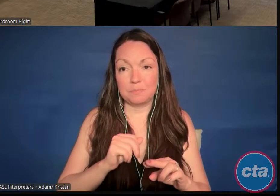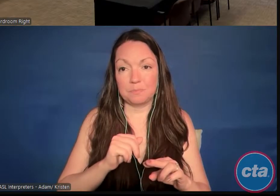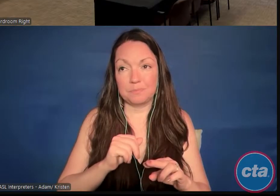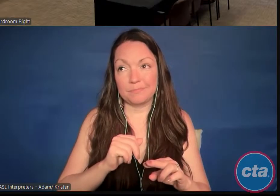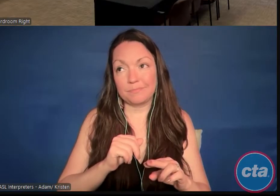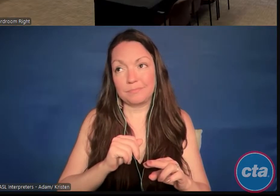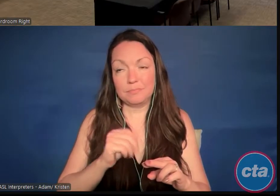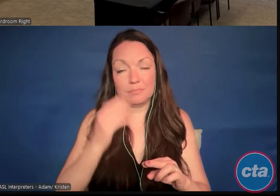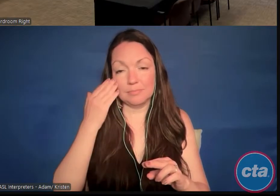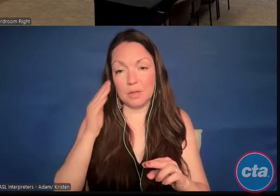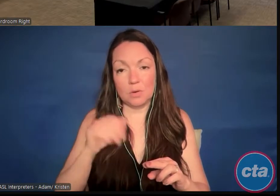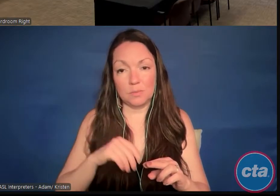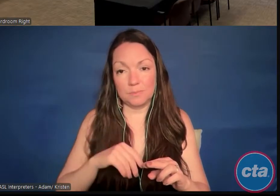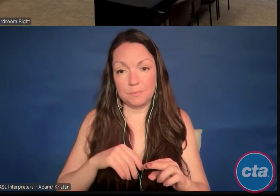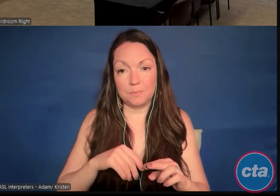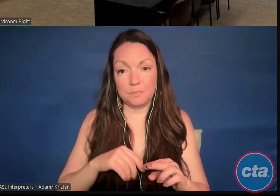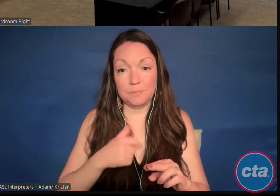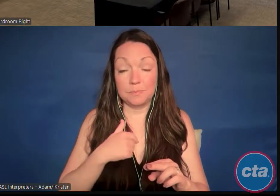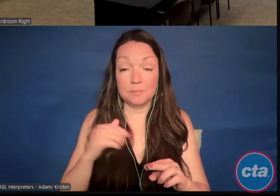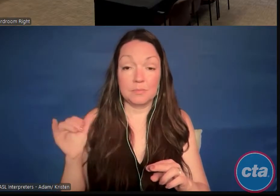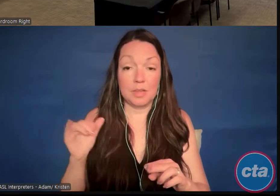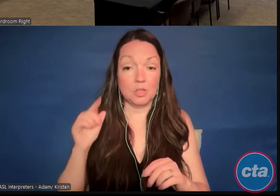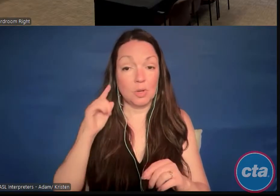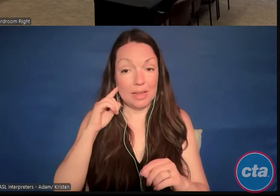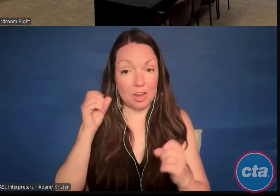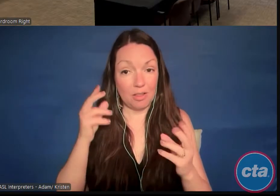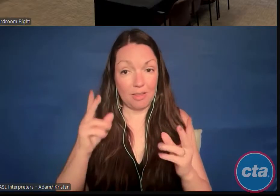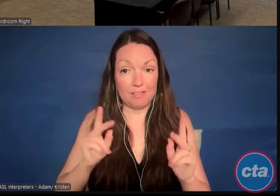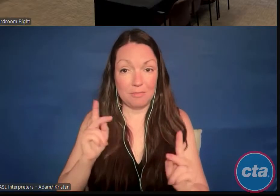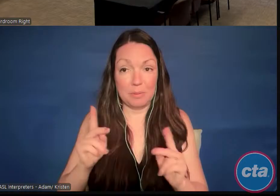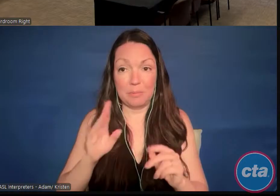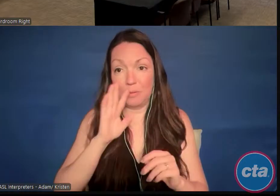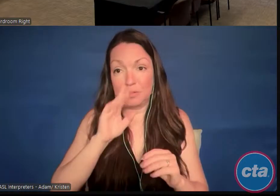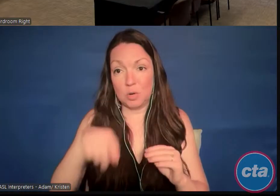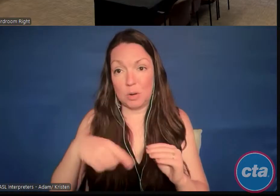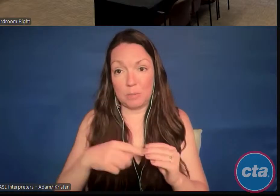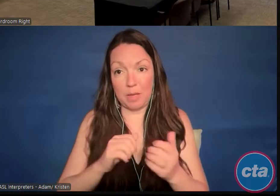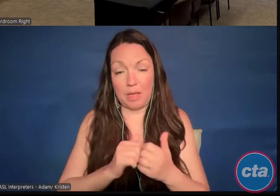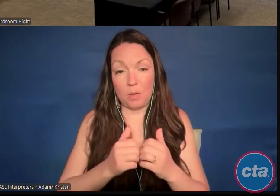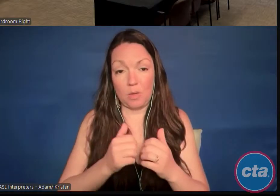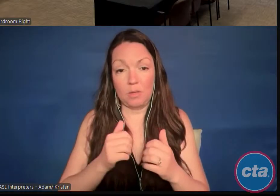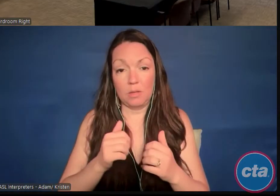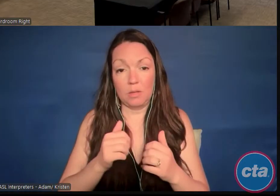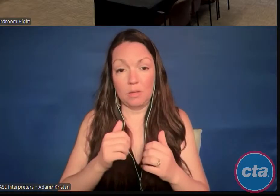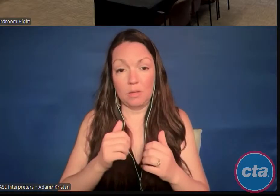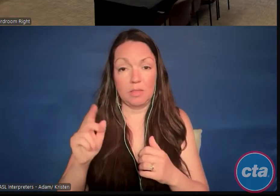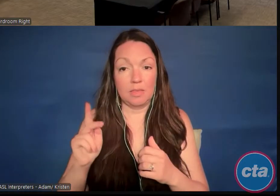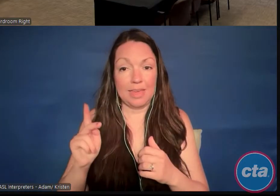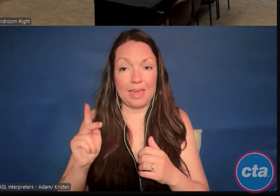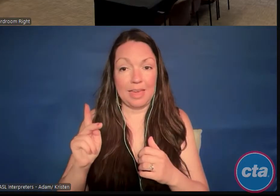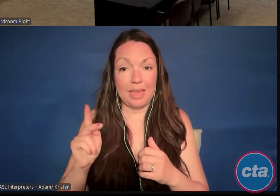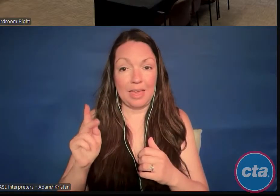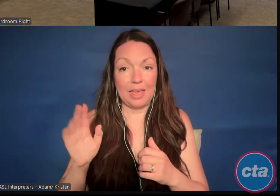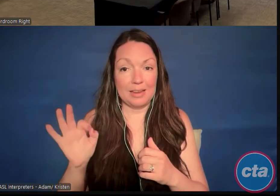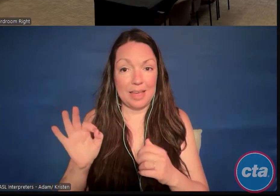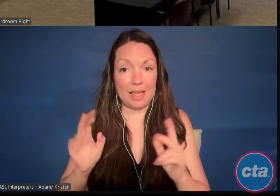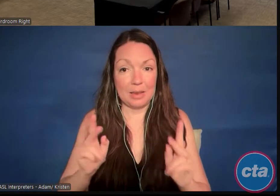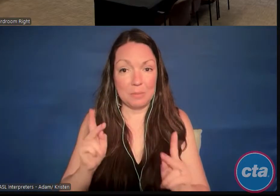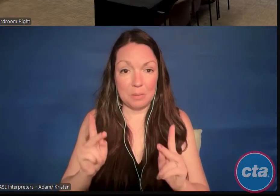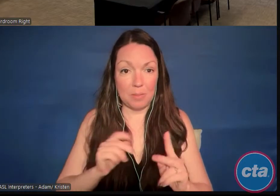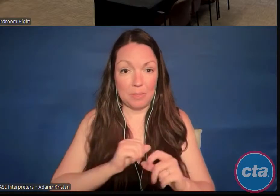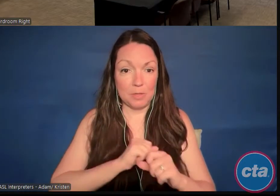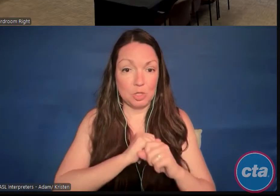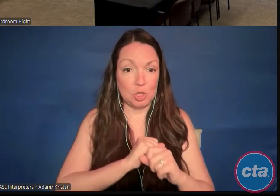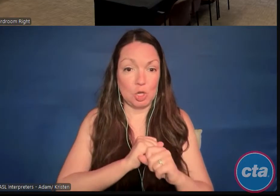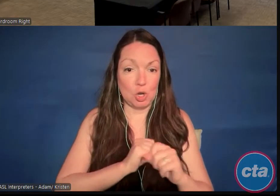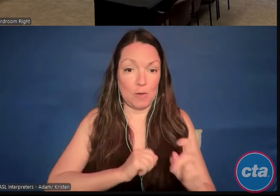Yeah, I don't know. I do also hear a lot of people talking about how the K-9 people, the unarmed security folks are